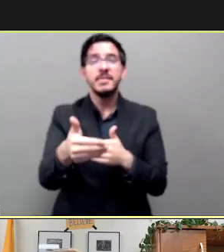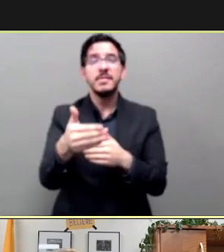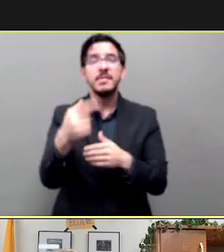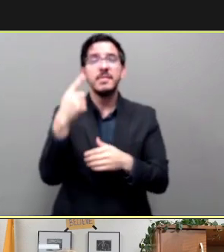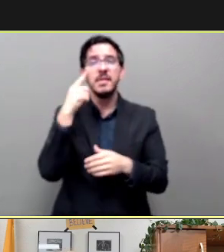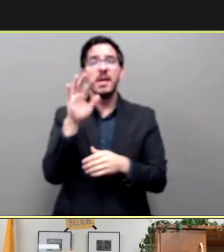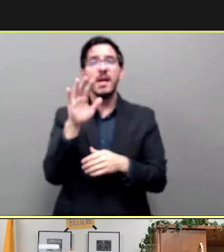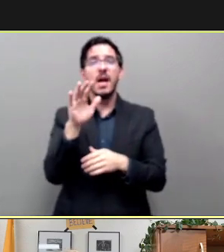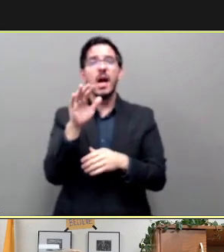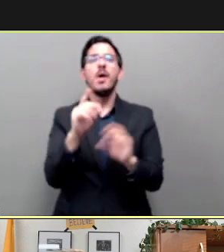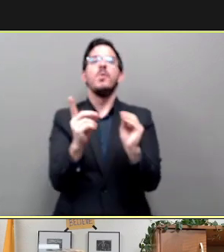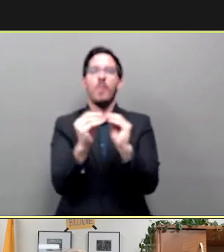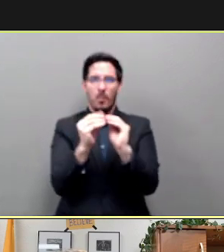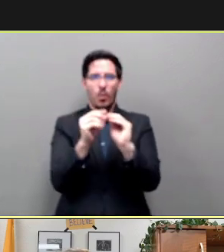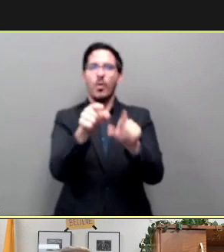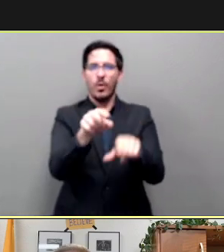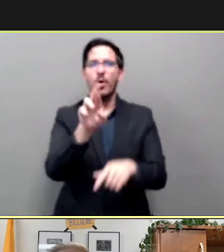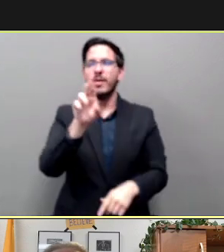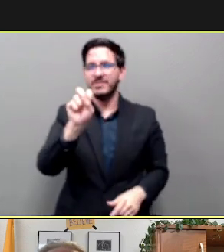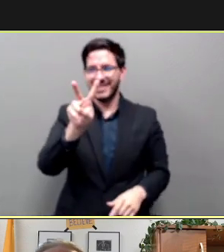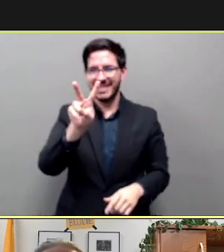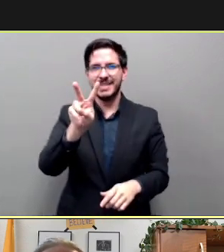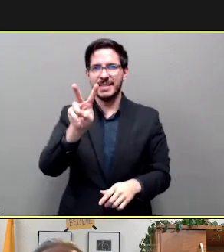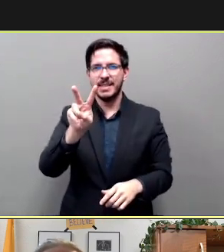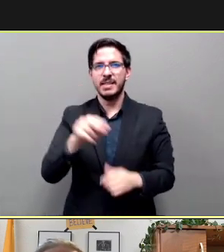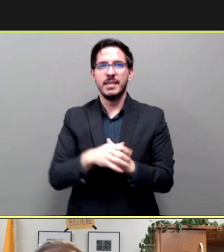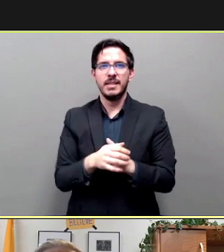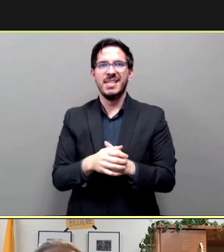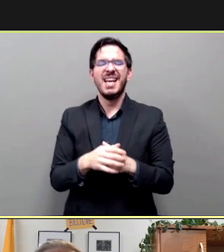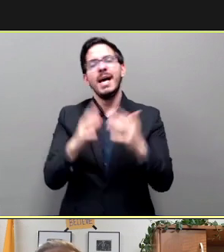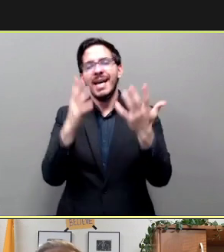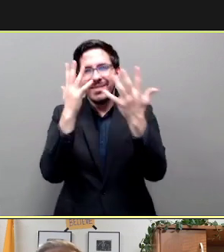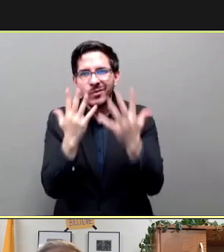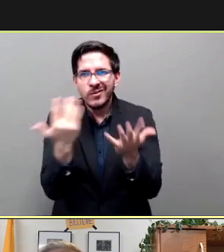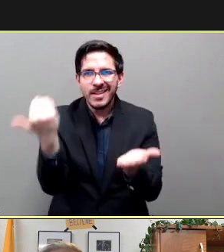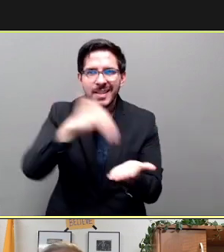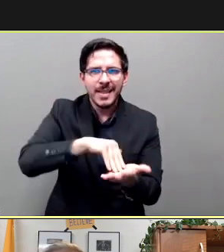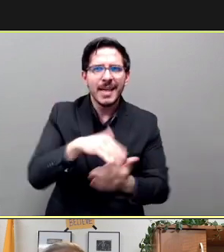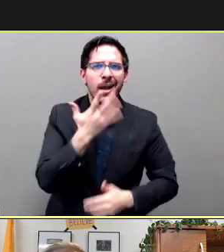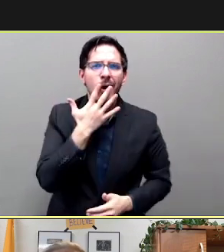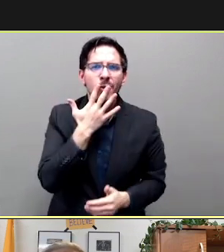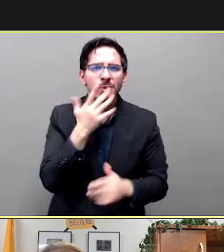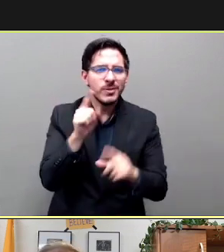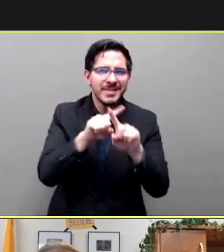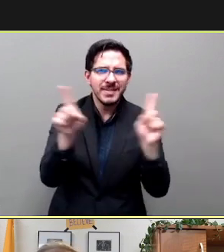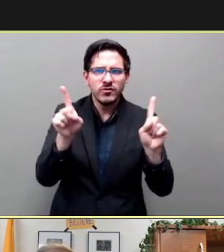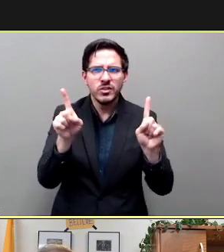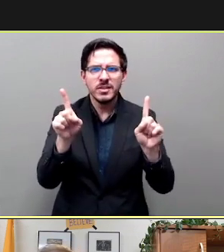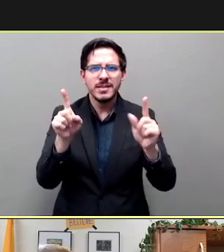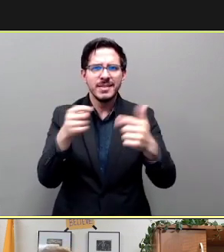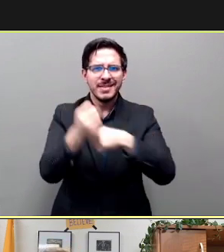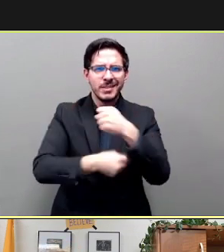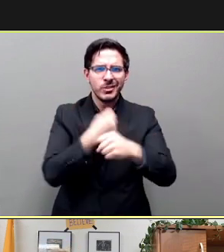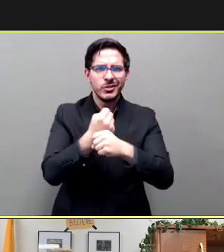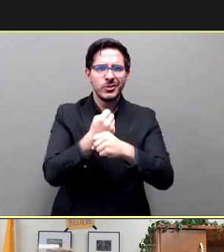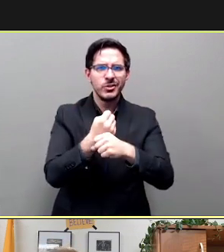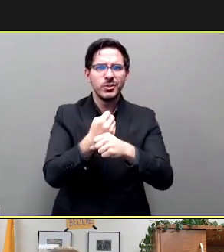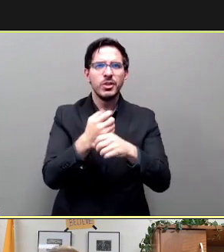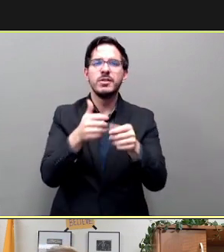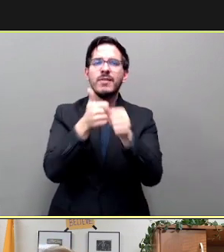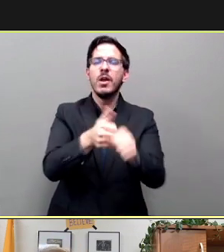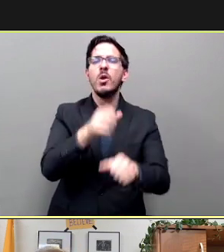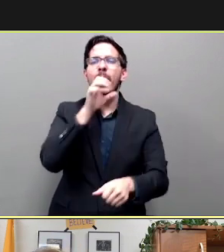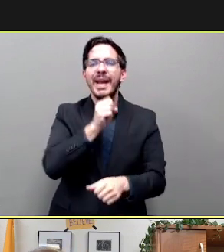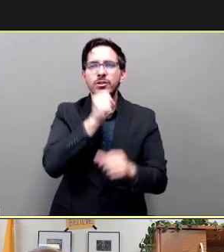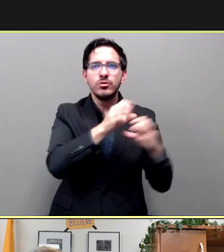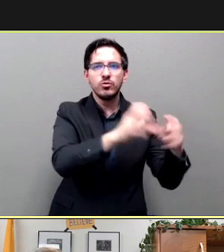one more. And unfortunately, these colors are a little different here for the years. This is by age, but you can see